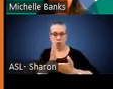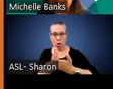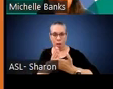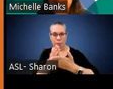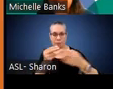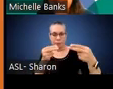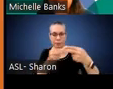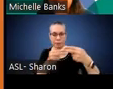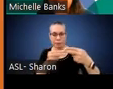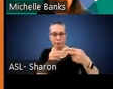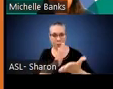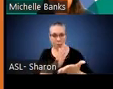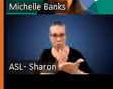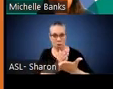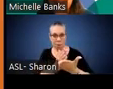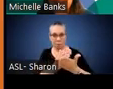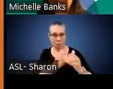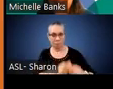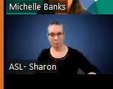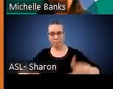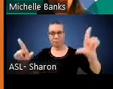presentation.